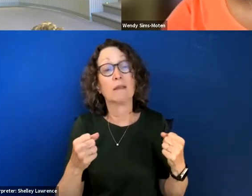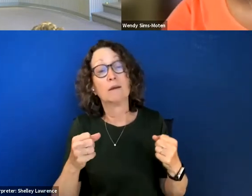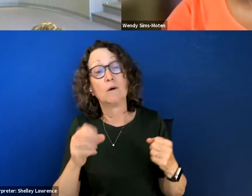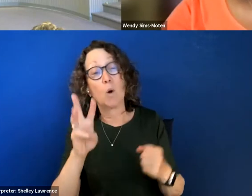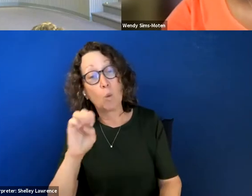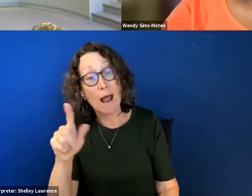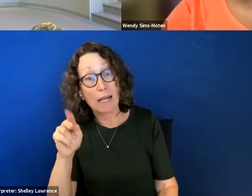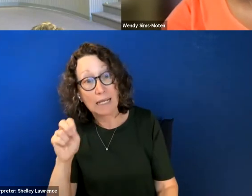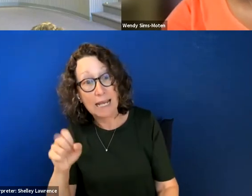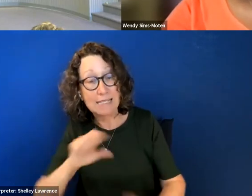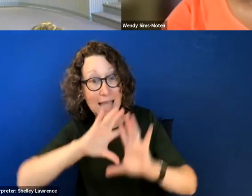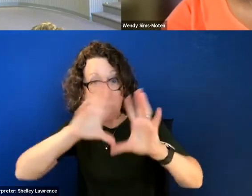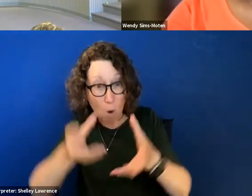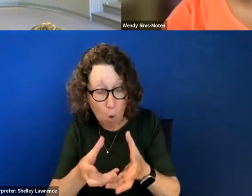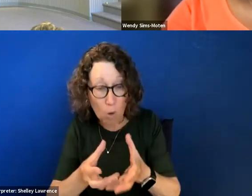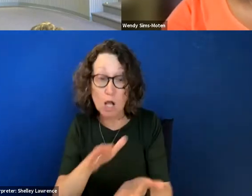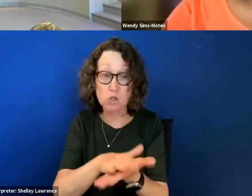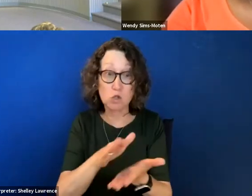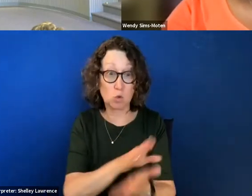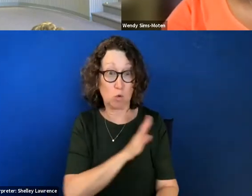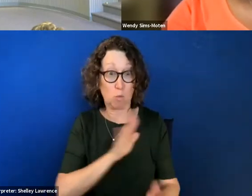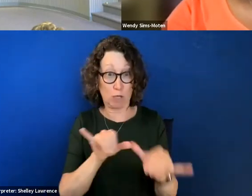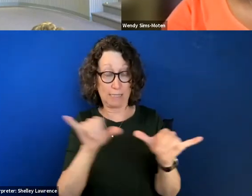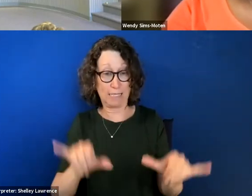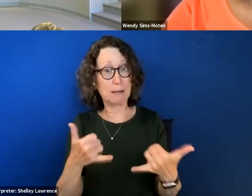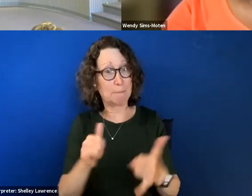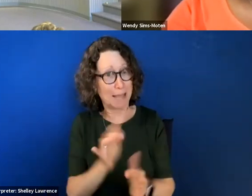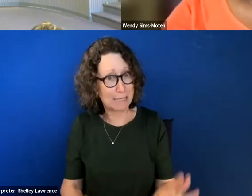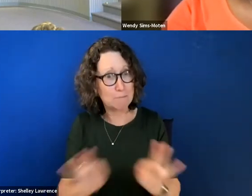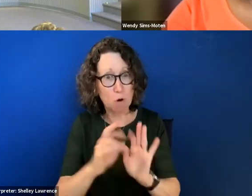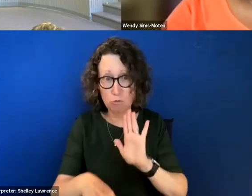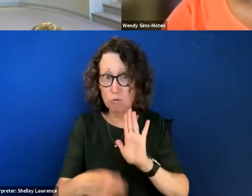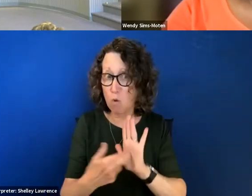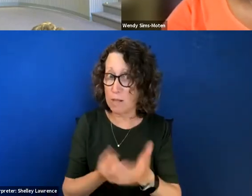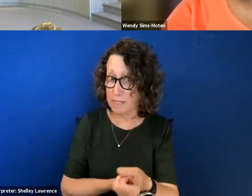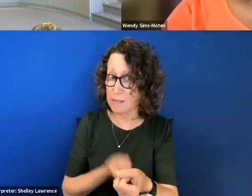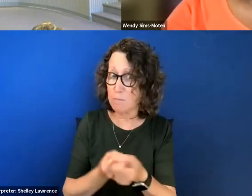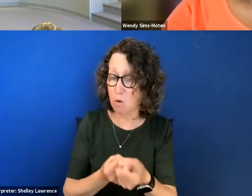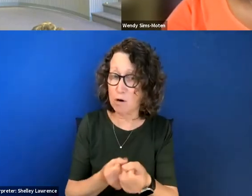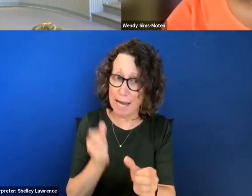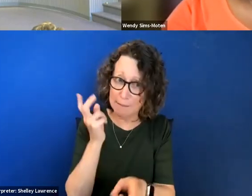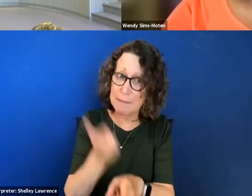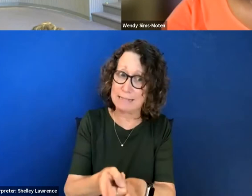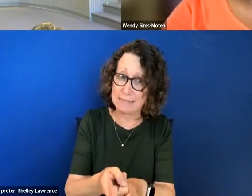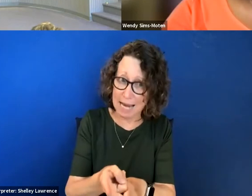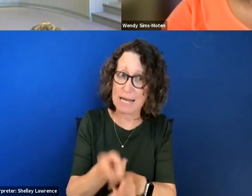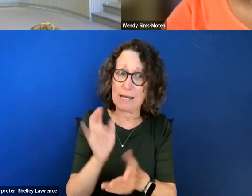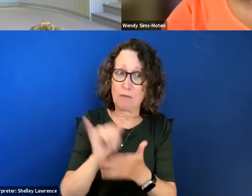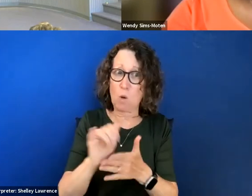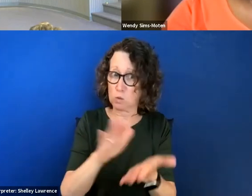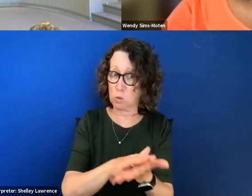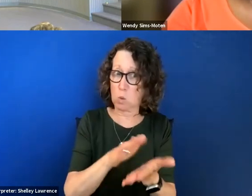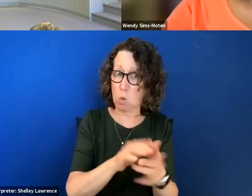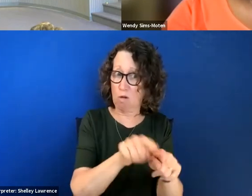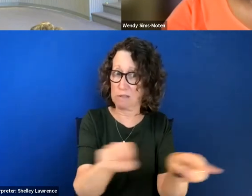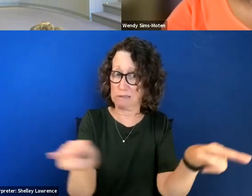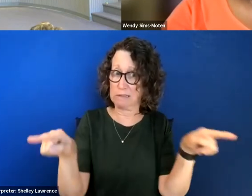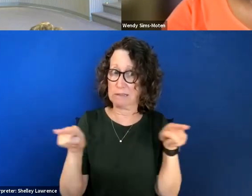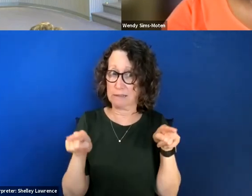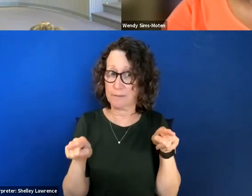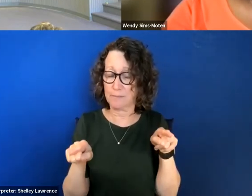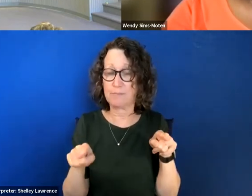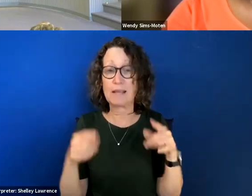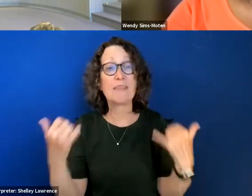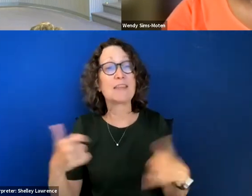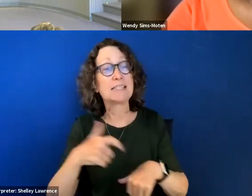the whole. The school board system plays an important role in supporting and maintaining these schools. At